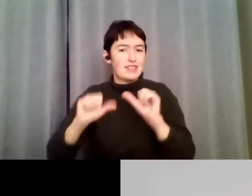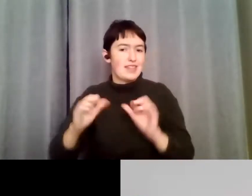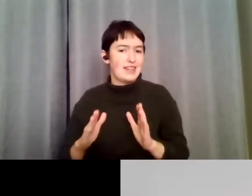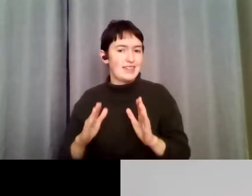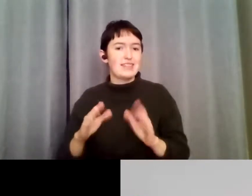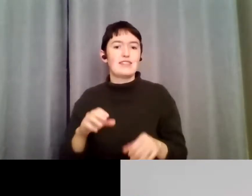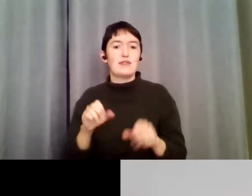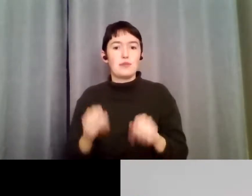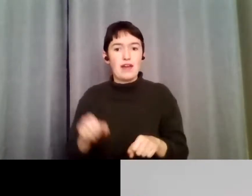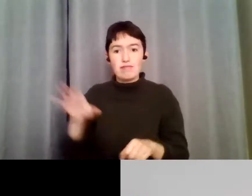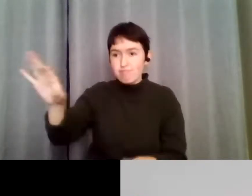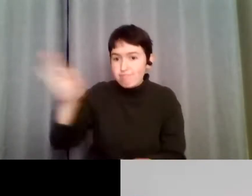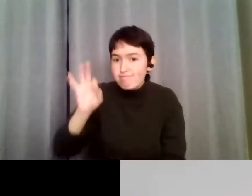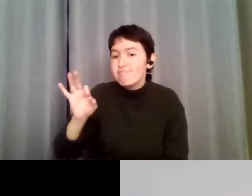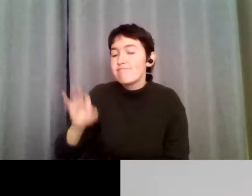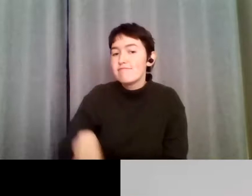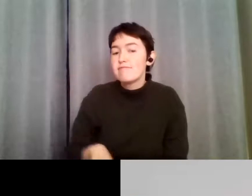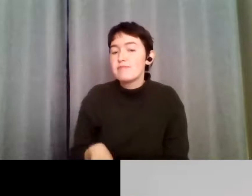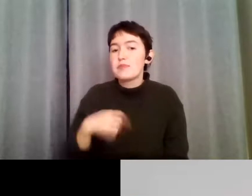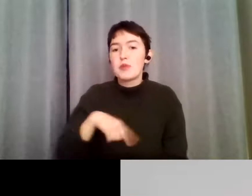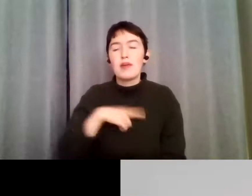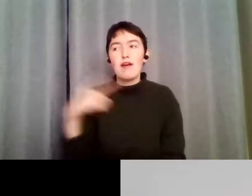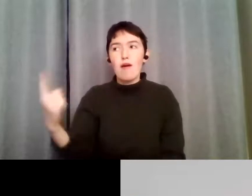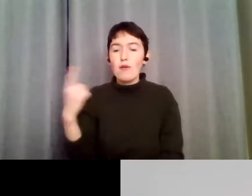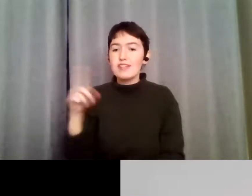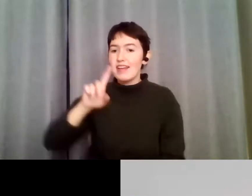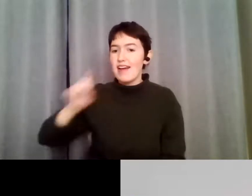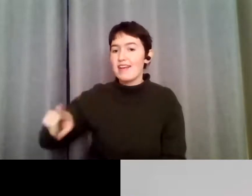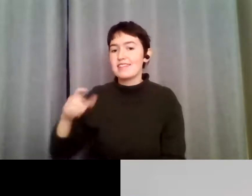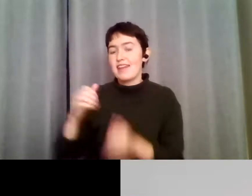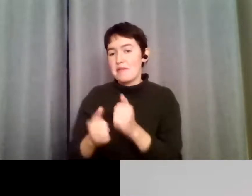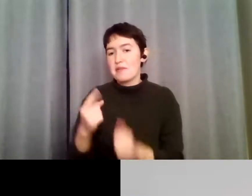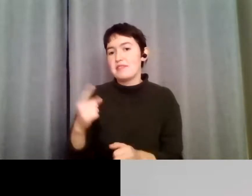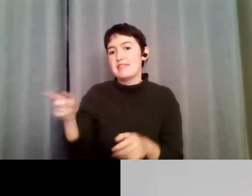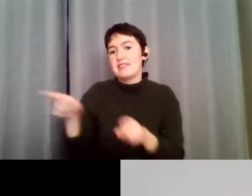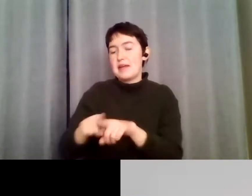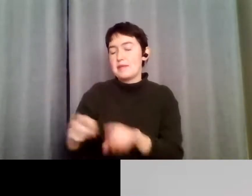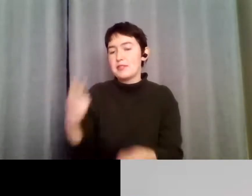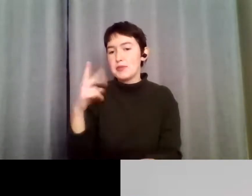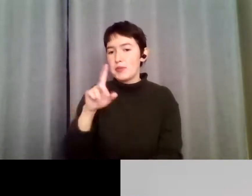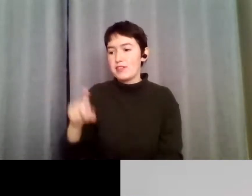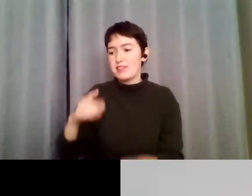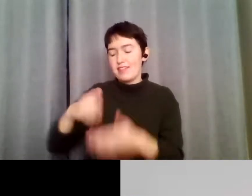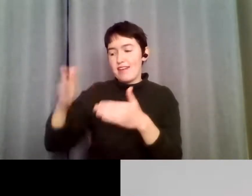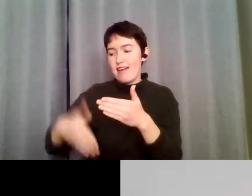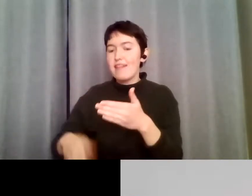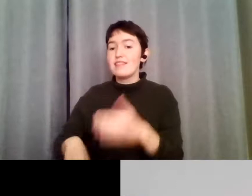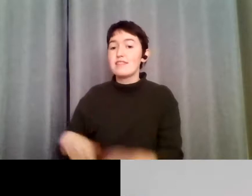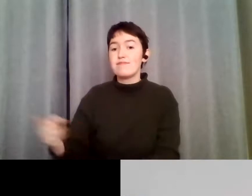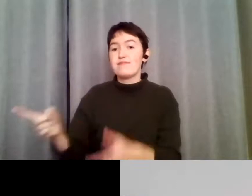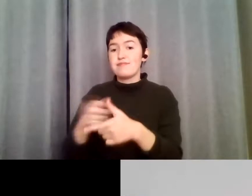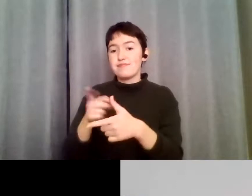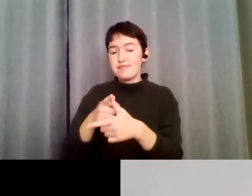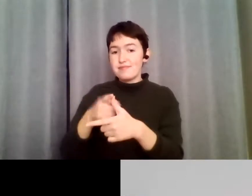choose from. We always ask everybody the same two questions at the end of every session. The first question is, if you had